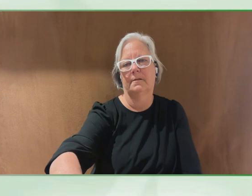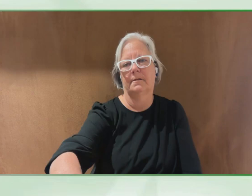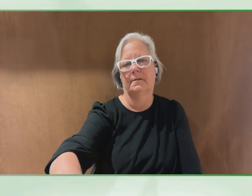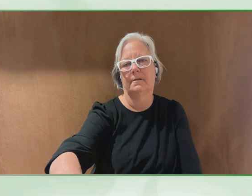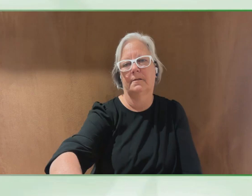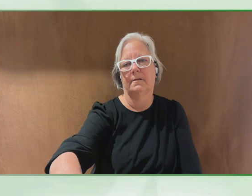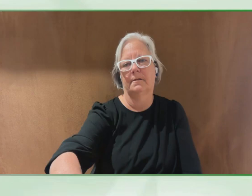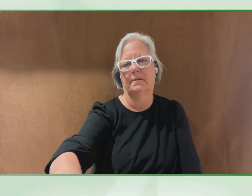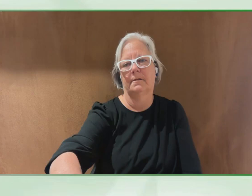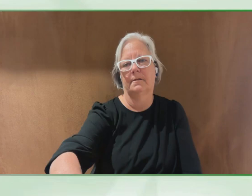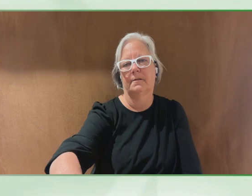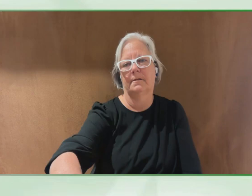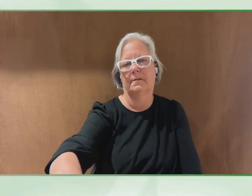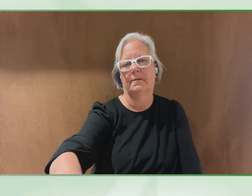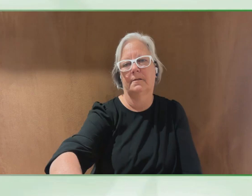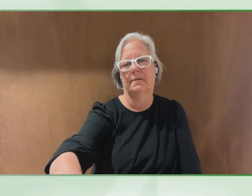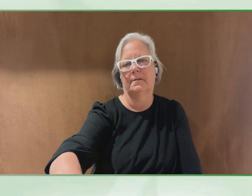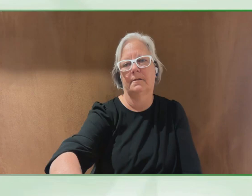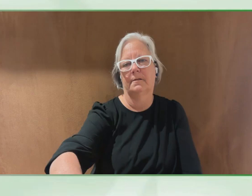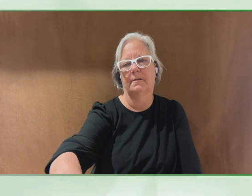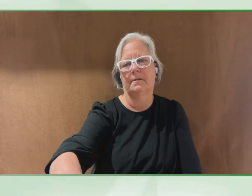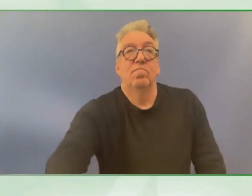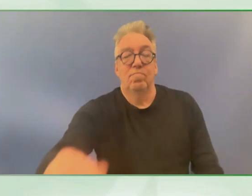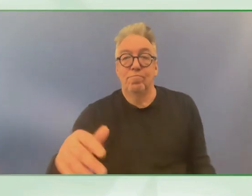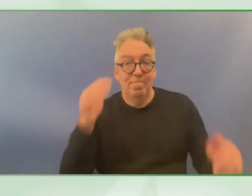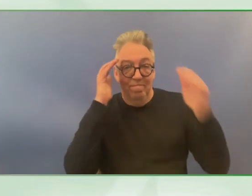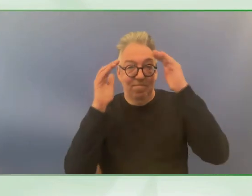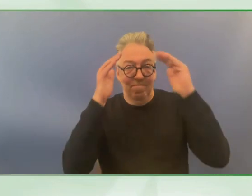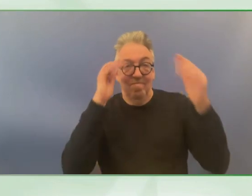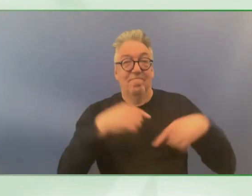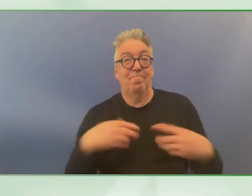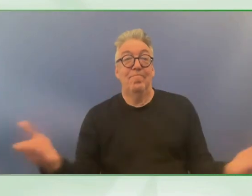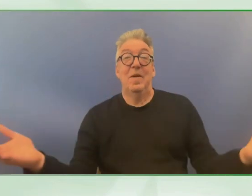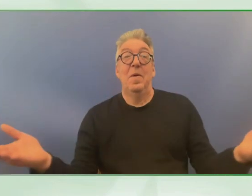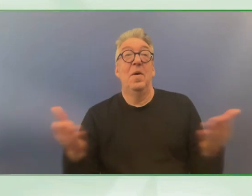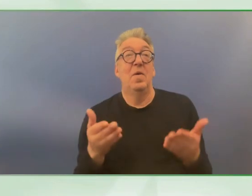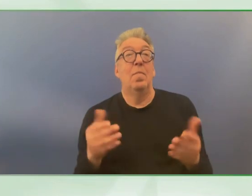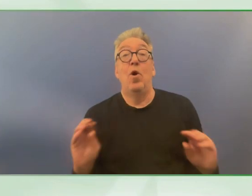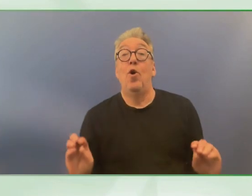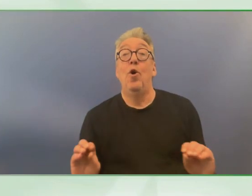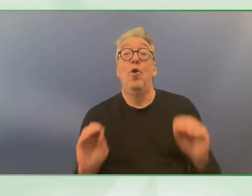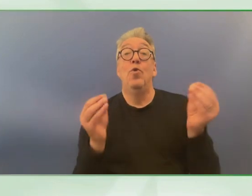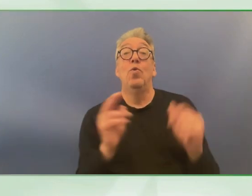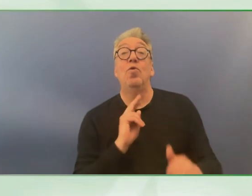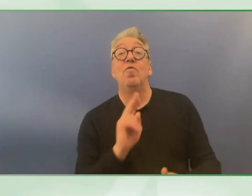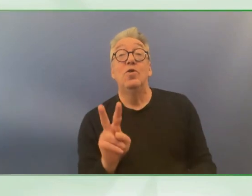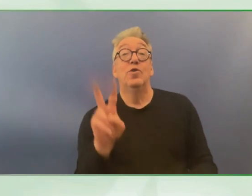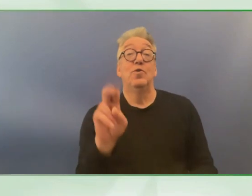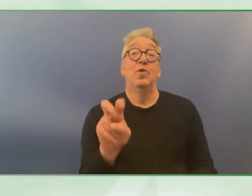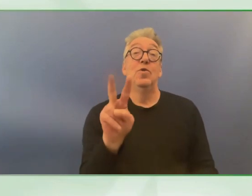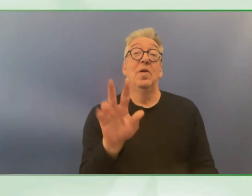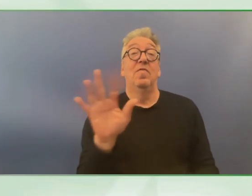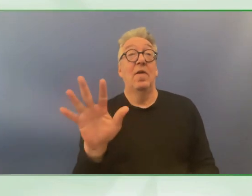Welcome to this open forum to hear from Zero Project Youth Voices of 2025. My name is